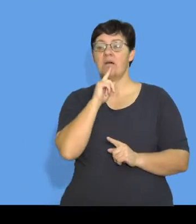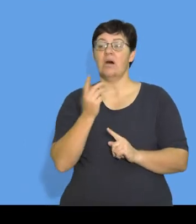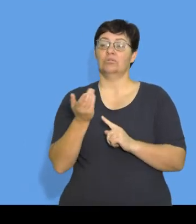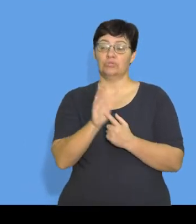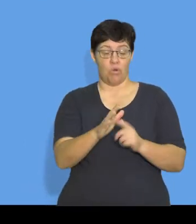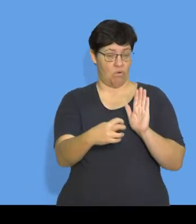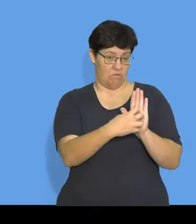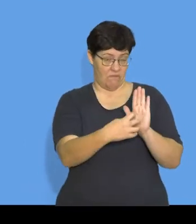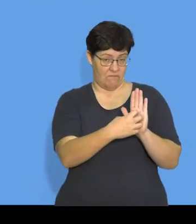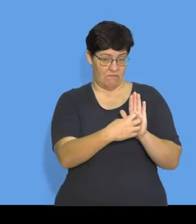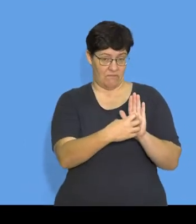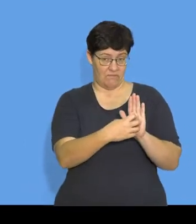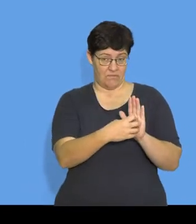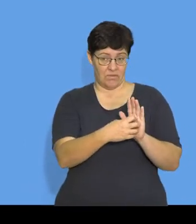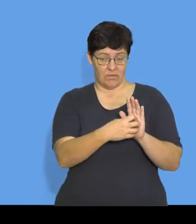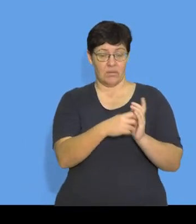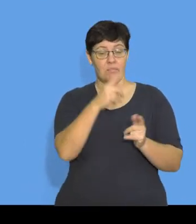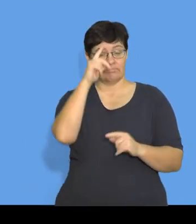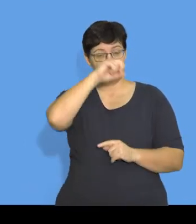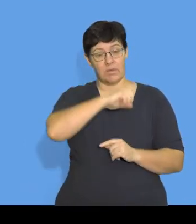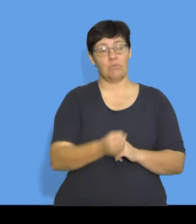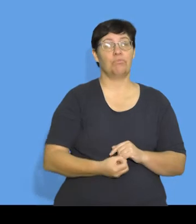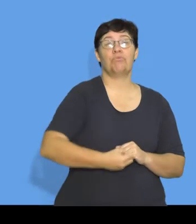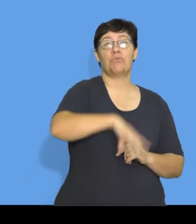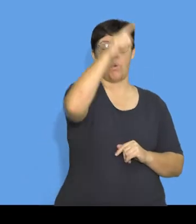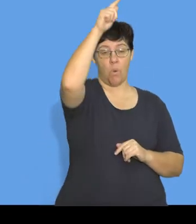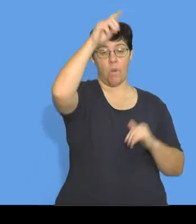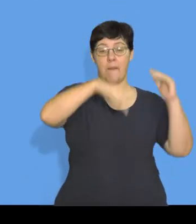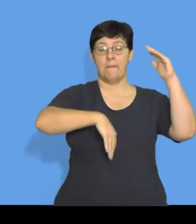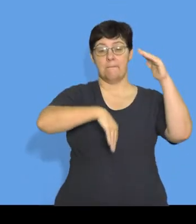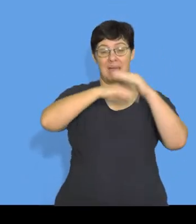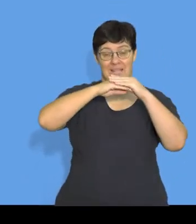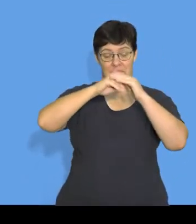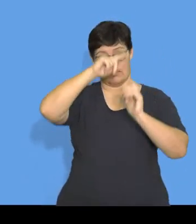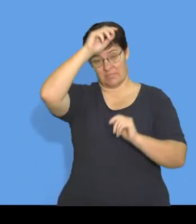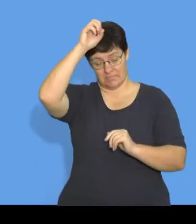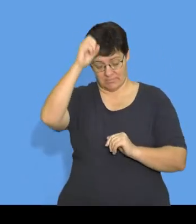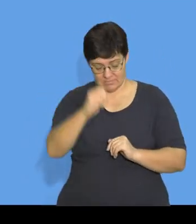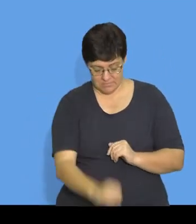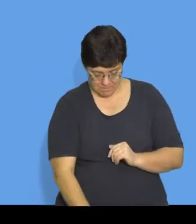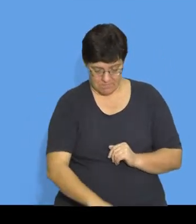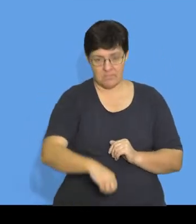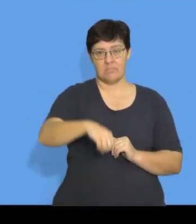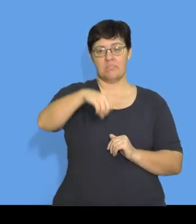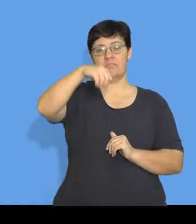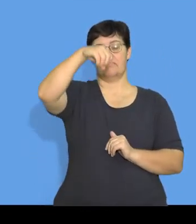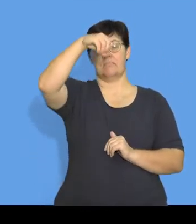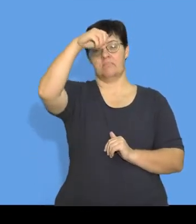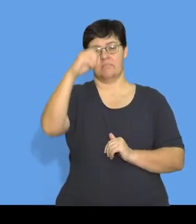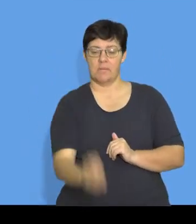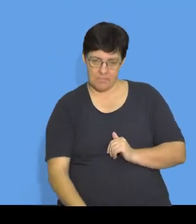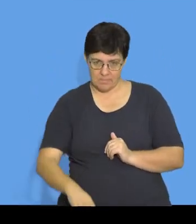ball from the moment it is thrown upwards until it reaches maximum height again after bouncing the first